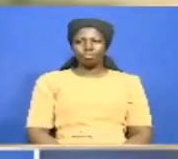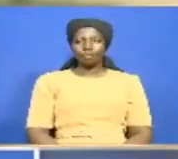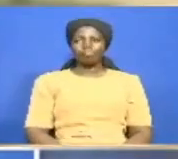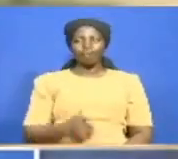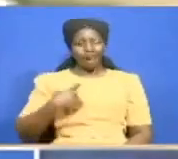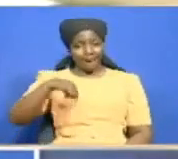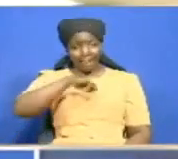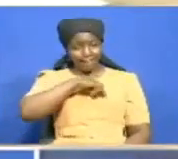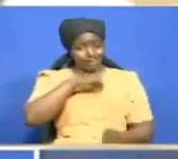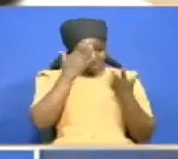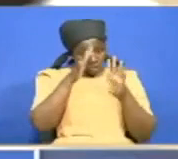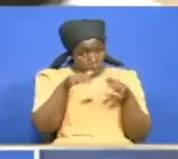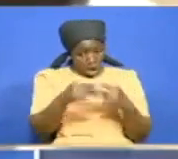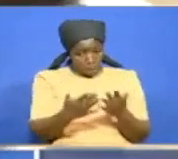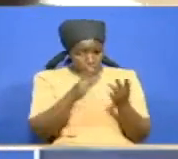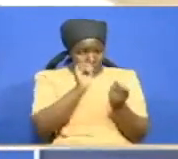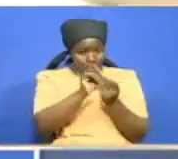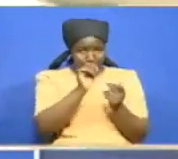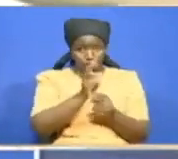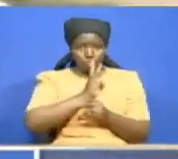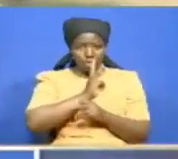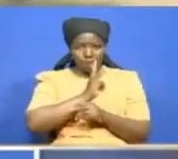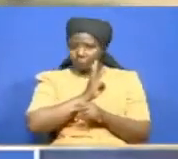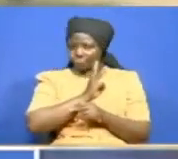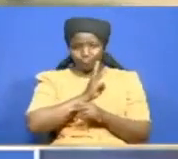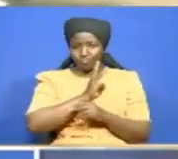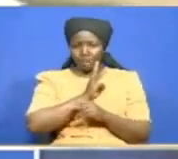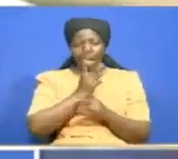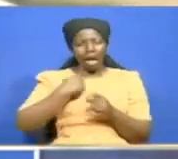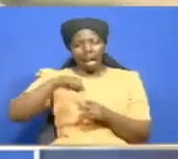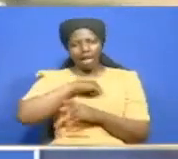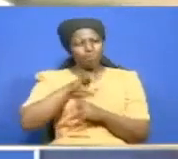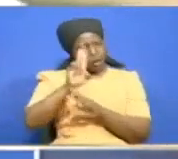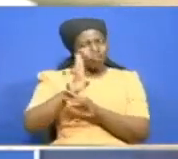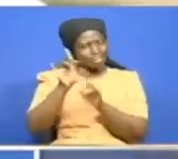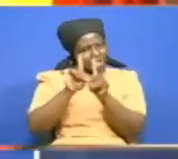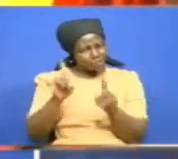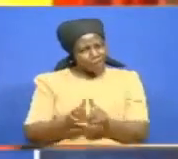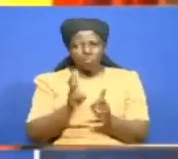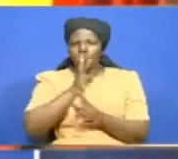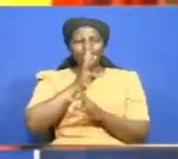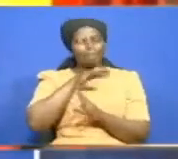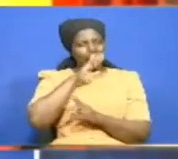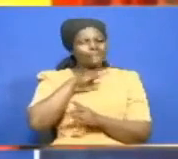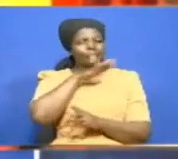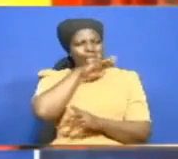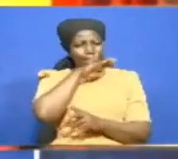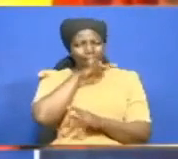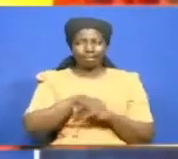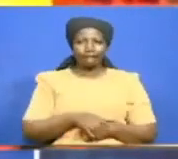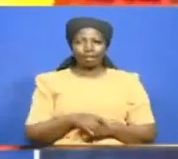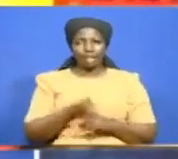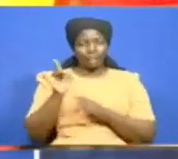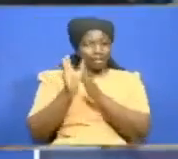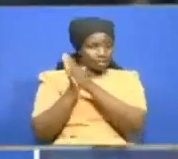Sisi hatujui kufima na tulikuwa tunatumia tu maji hayo yakiwa namna hiyo tu. This is a story of